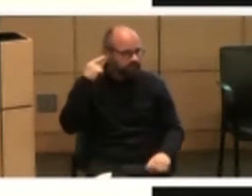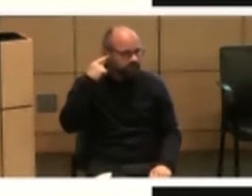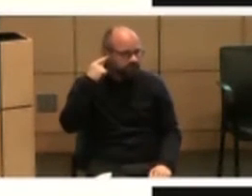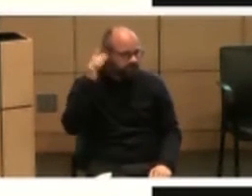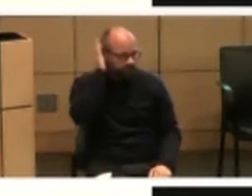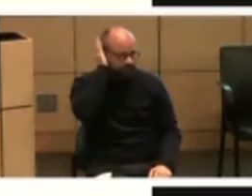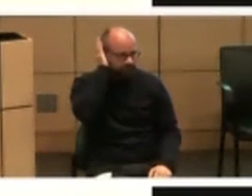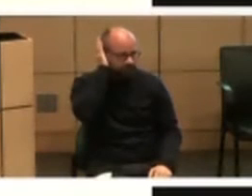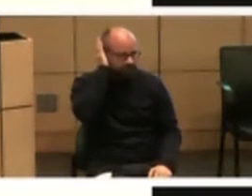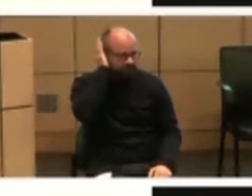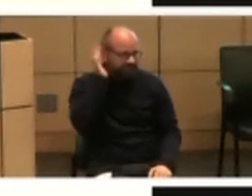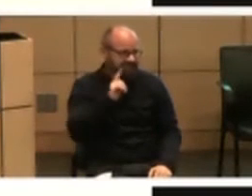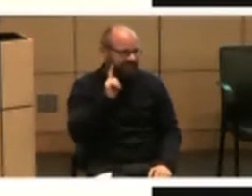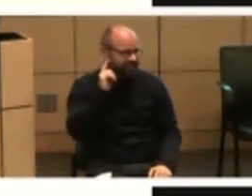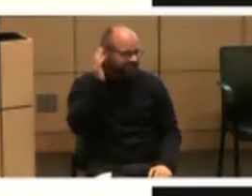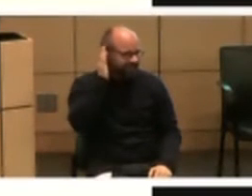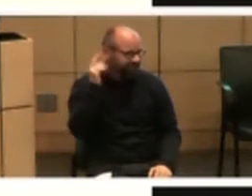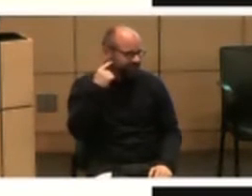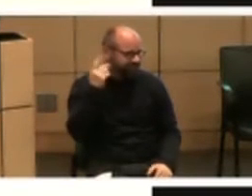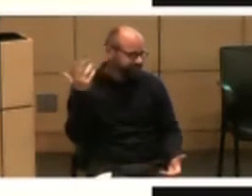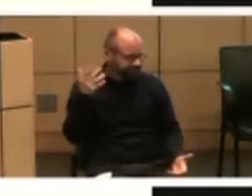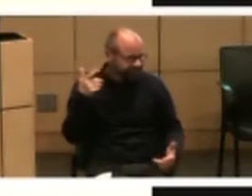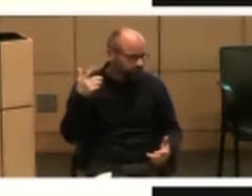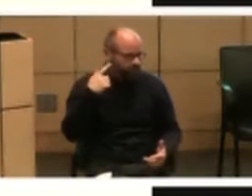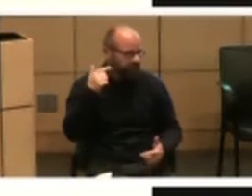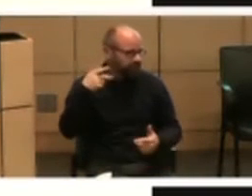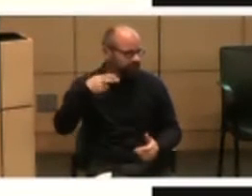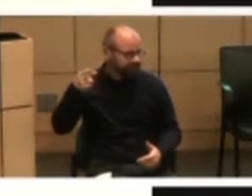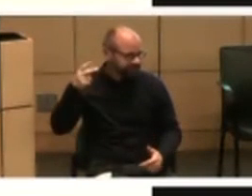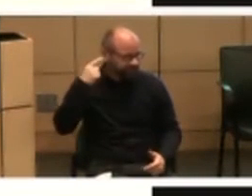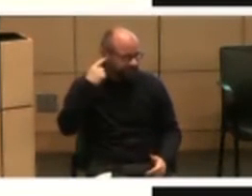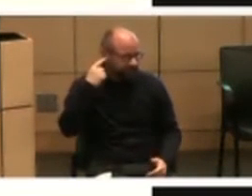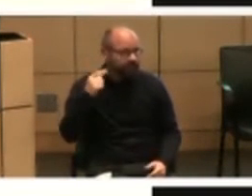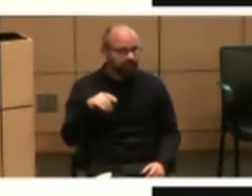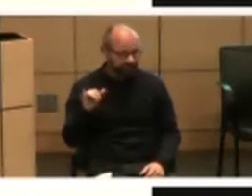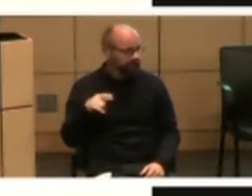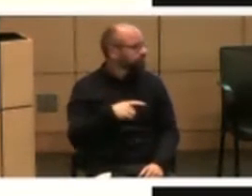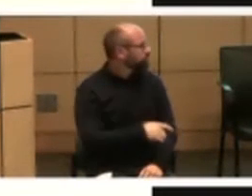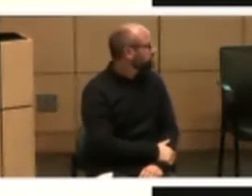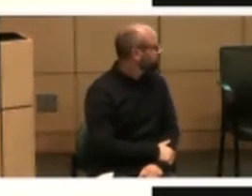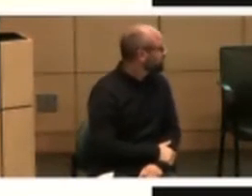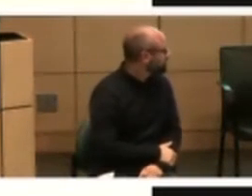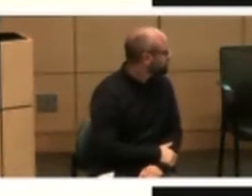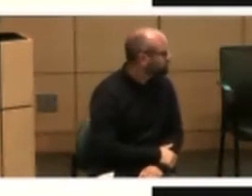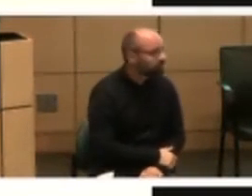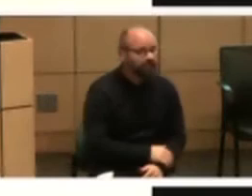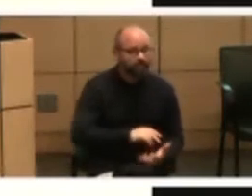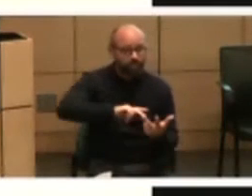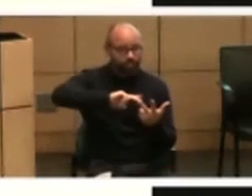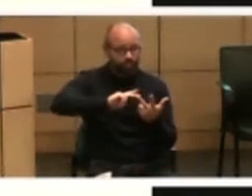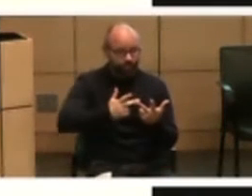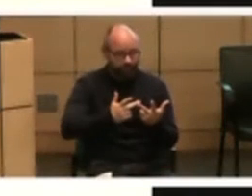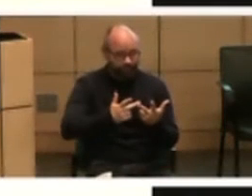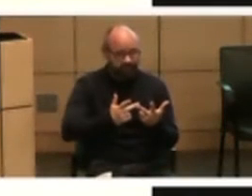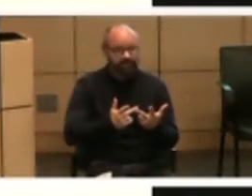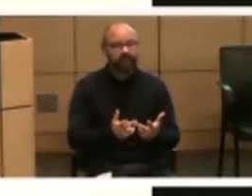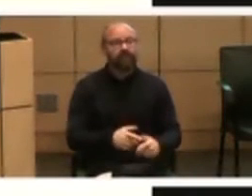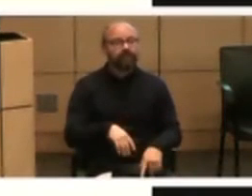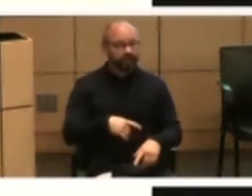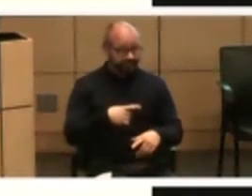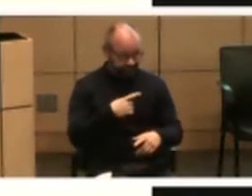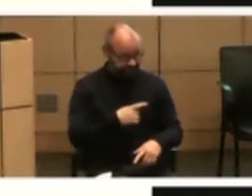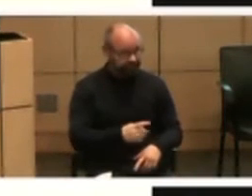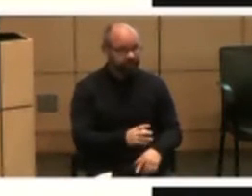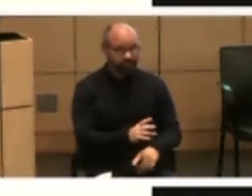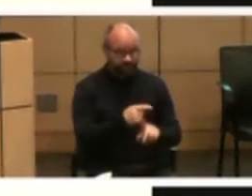open bars here. And then, of course, the third situation was a reverse. They put the target speech to the good ear with